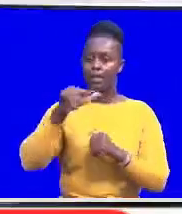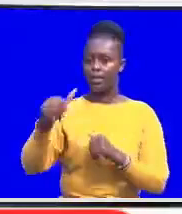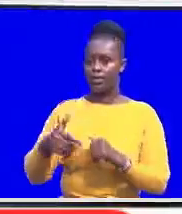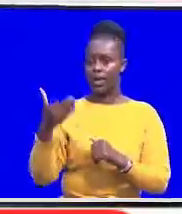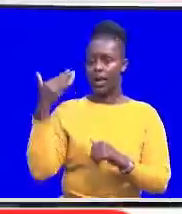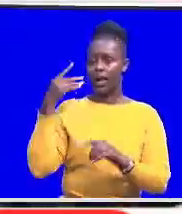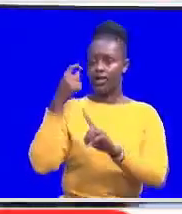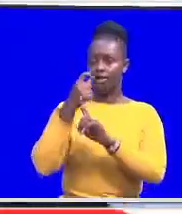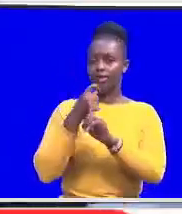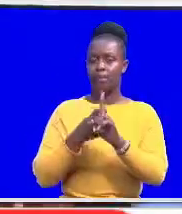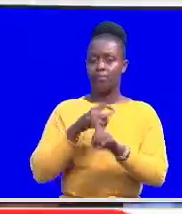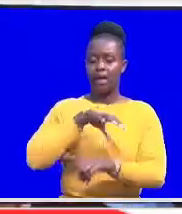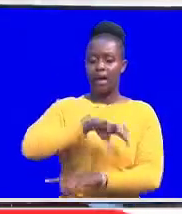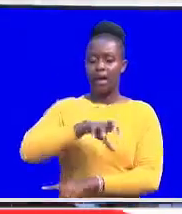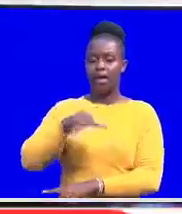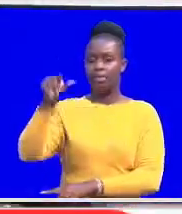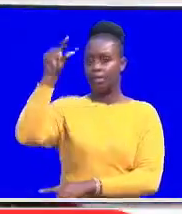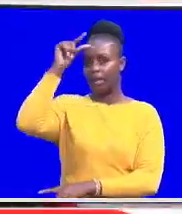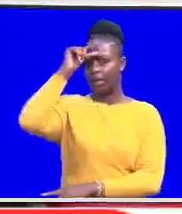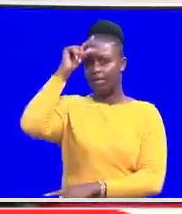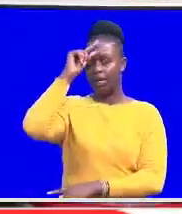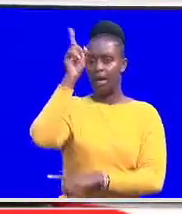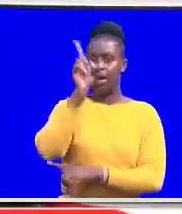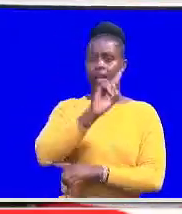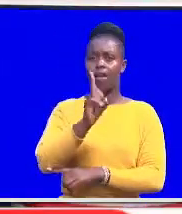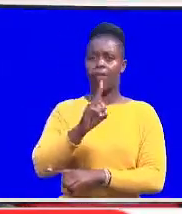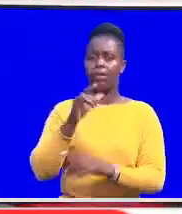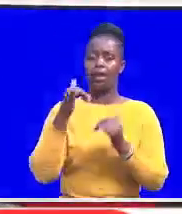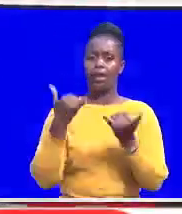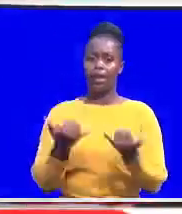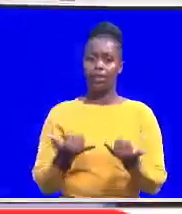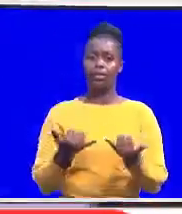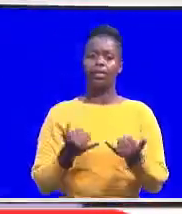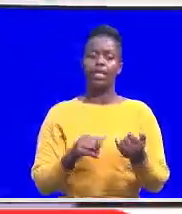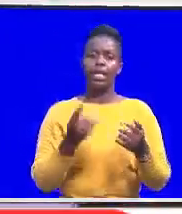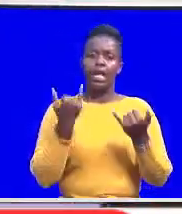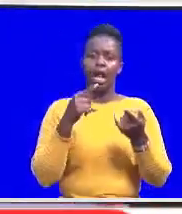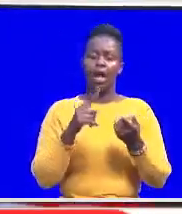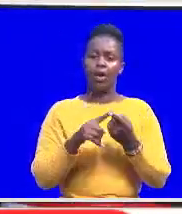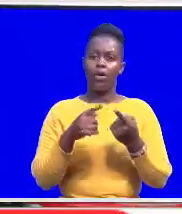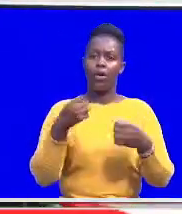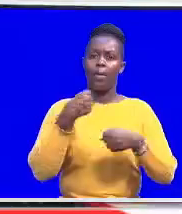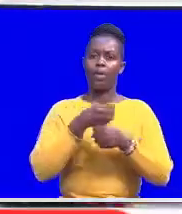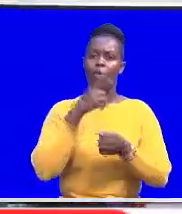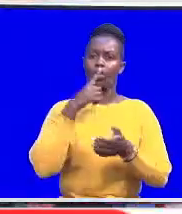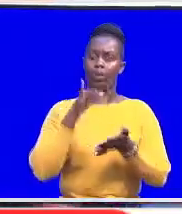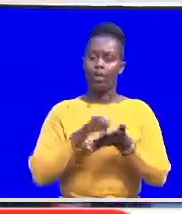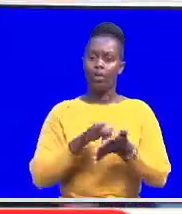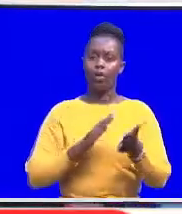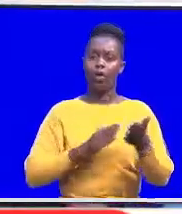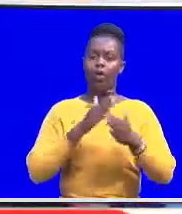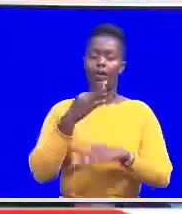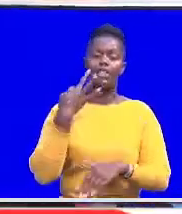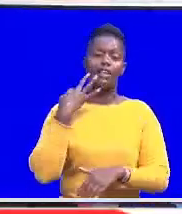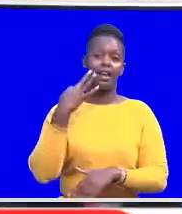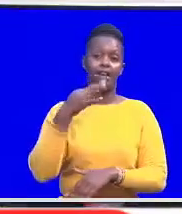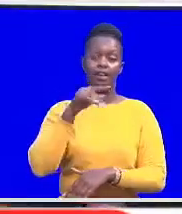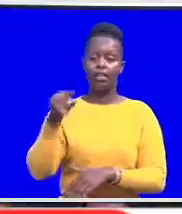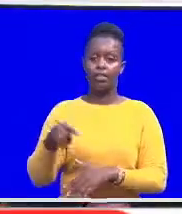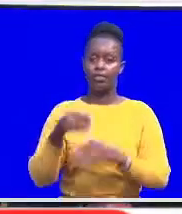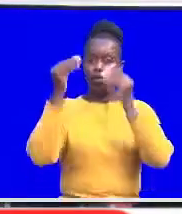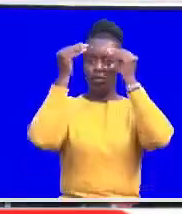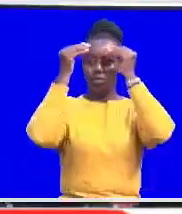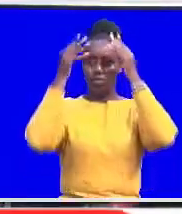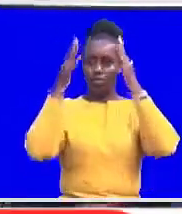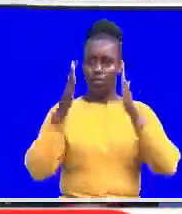term. The county government of Nairobi is steadily stepping on the pedal to ensure that over 300,000 pupils who